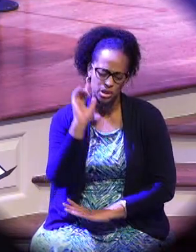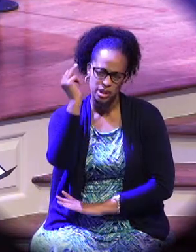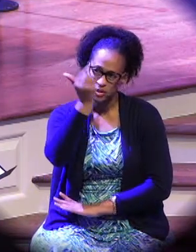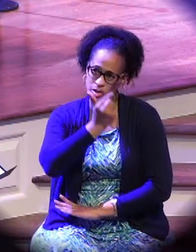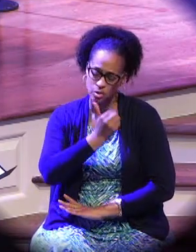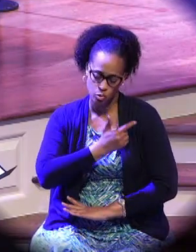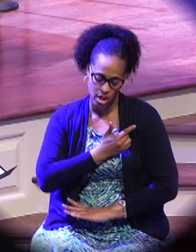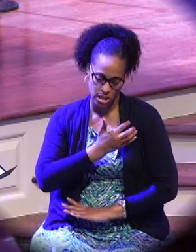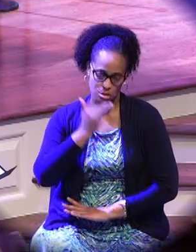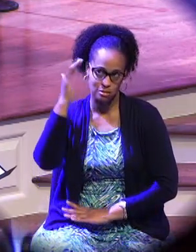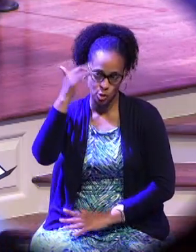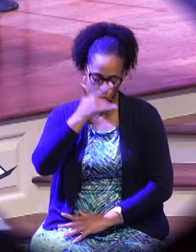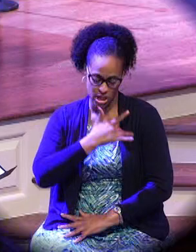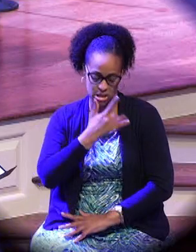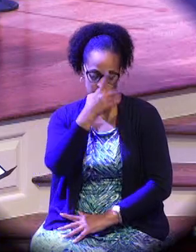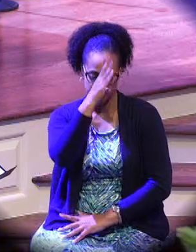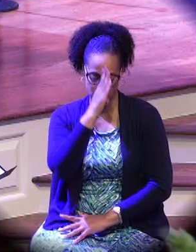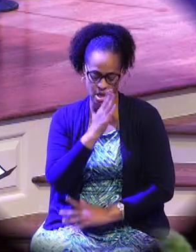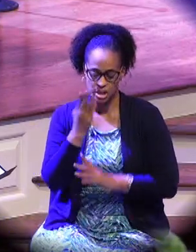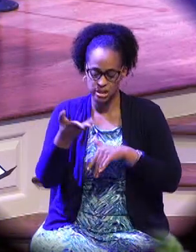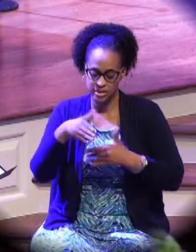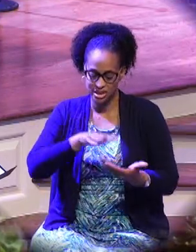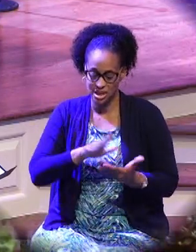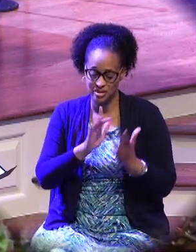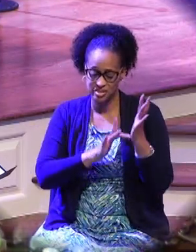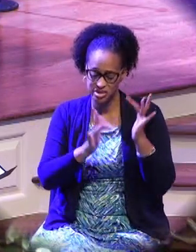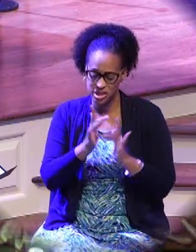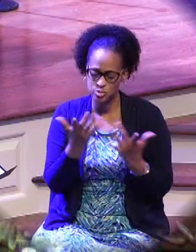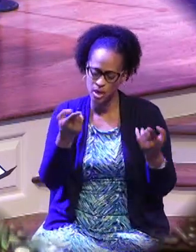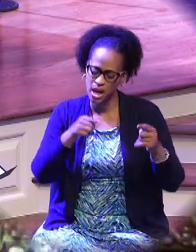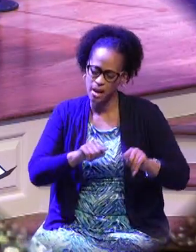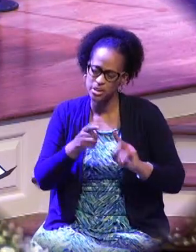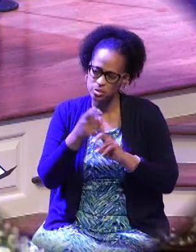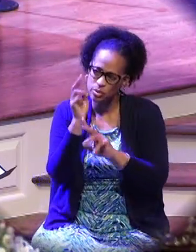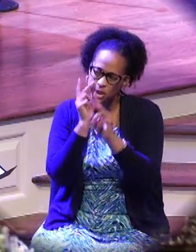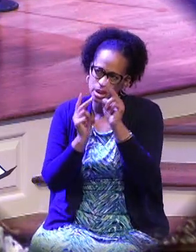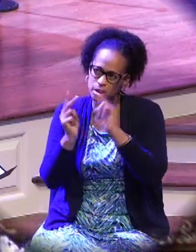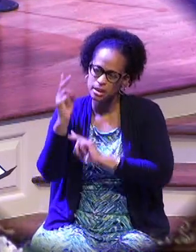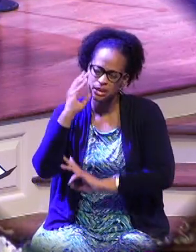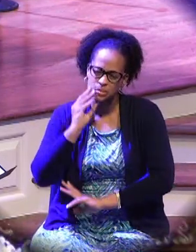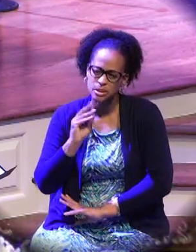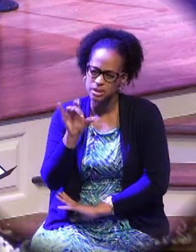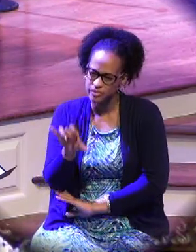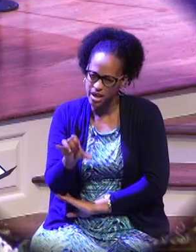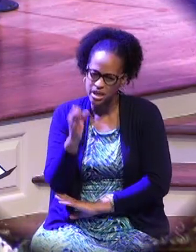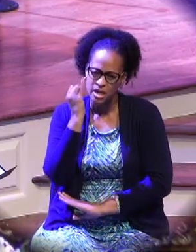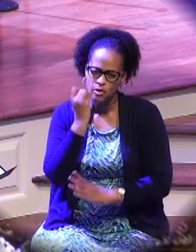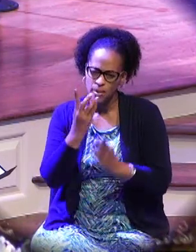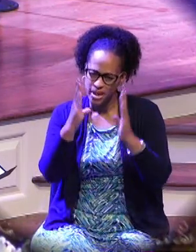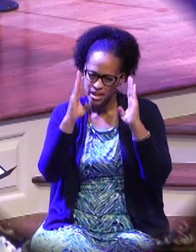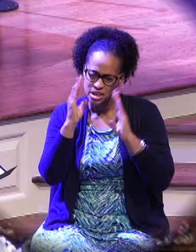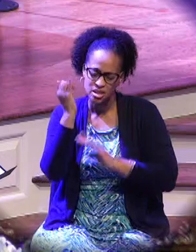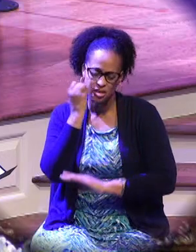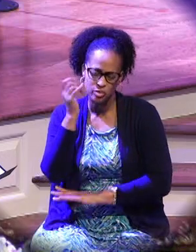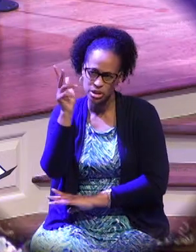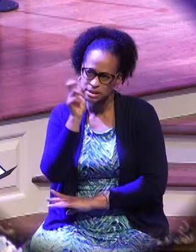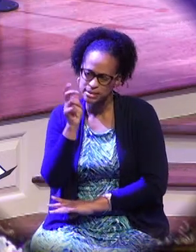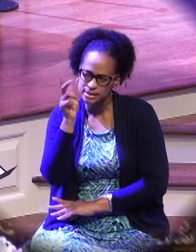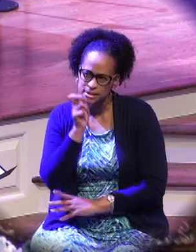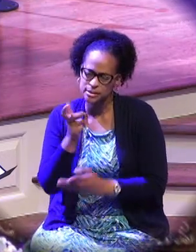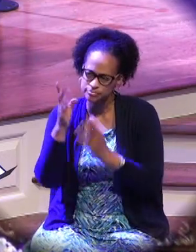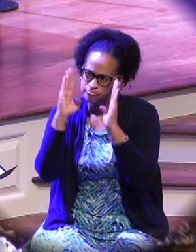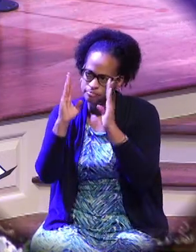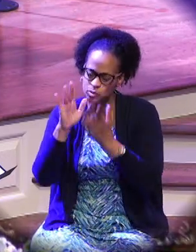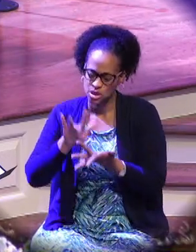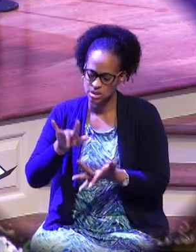God made manifest in the death of Jesus, what happens when we get a glimpse of that, if we're paying attention, if we're listening through the Spirit,